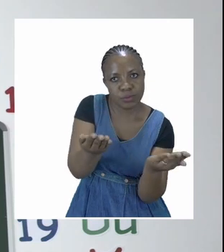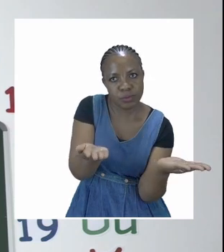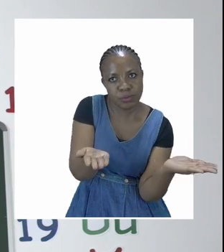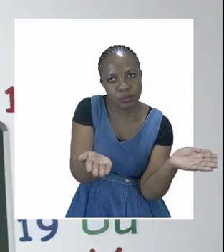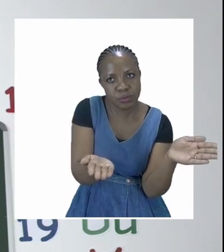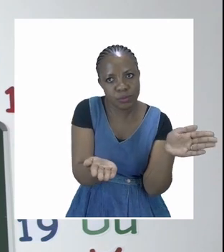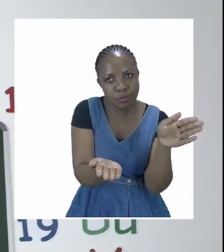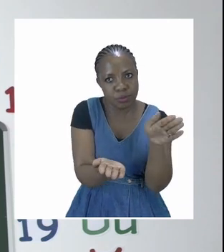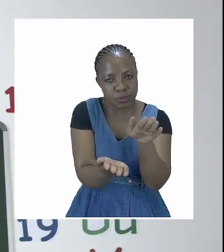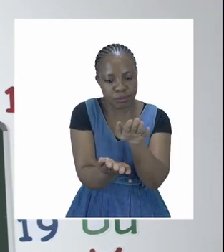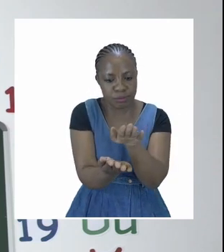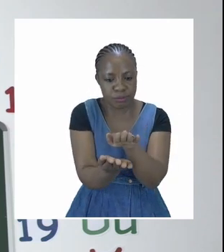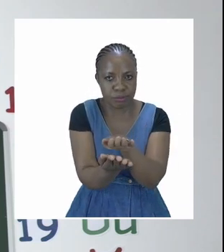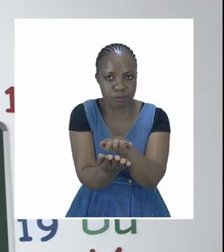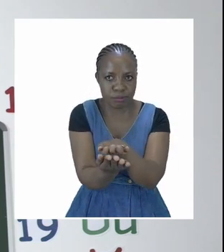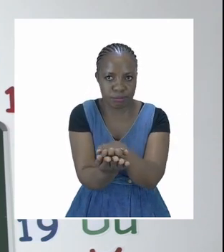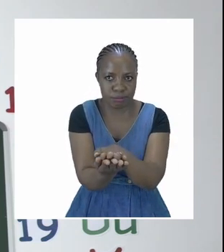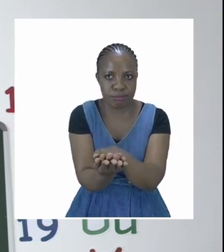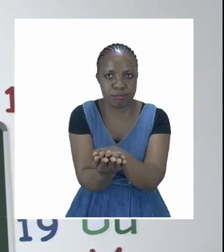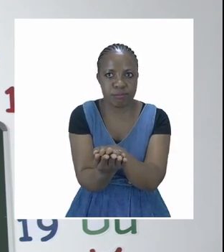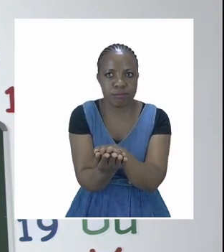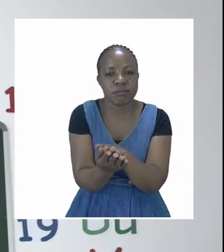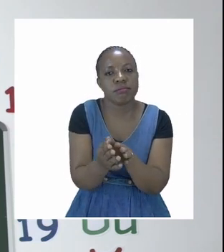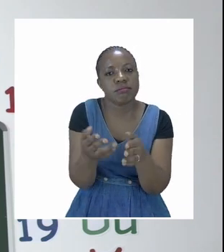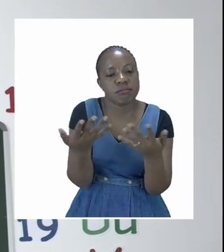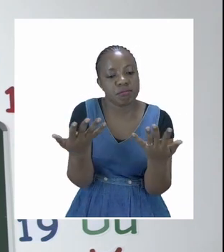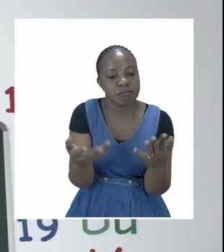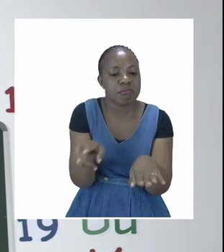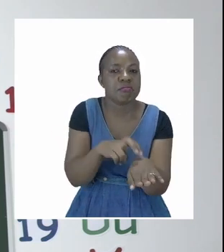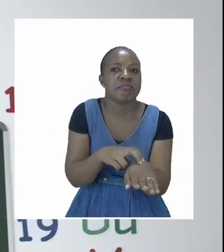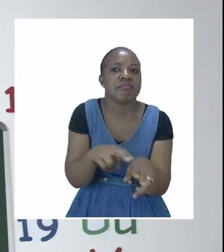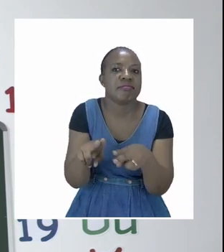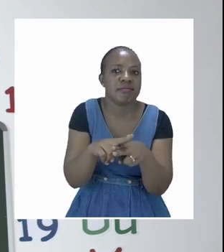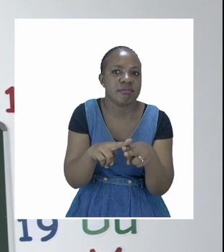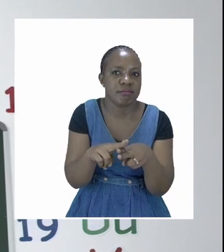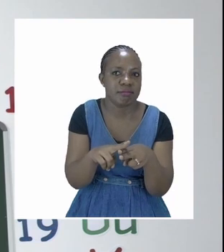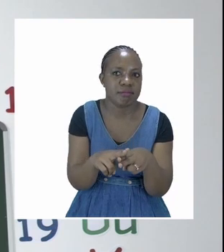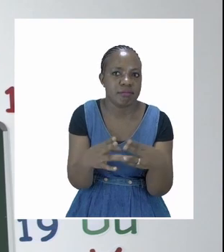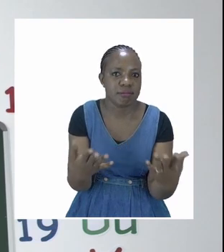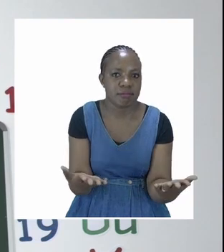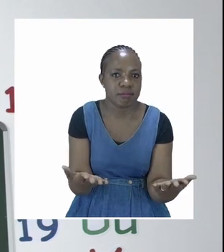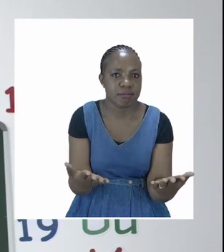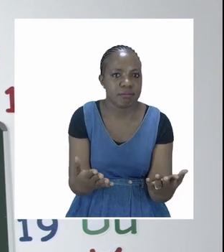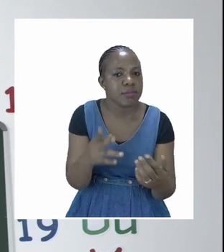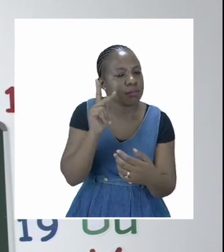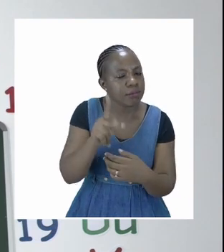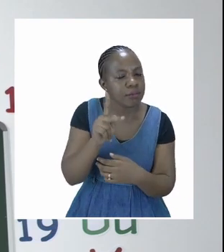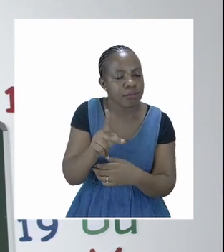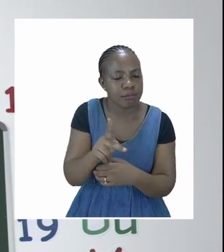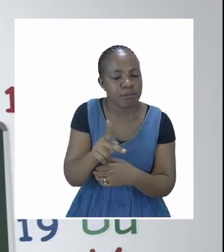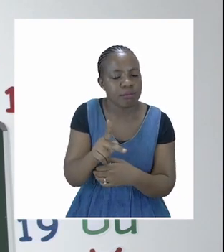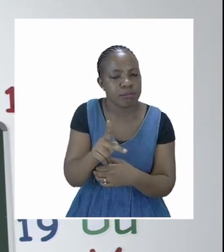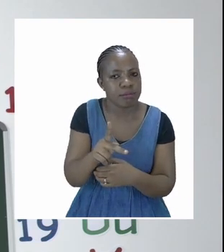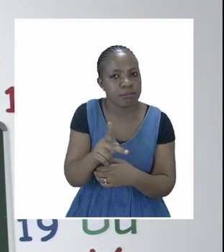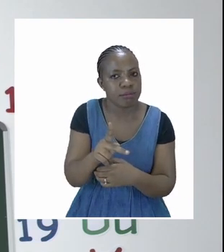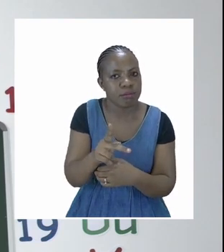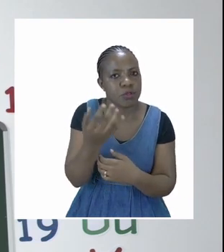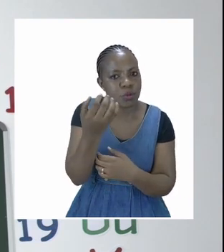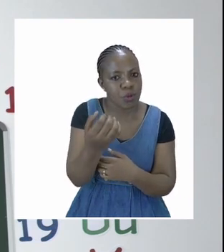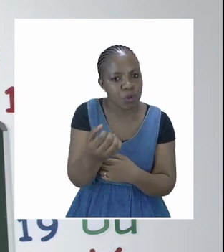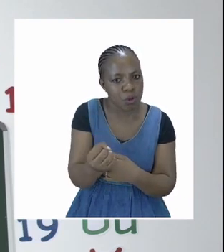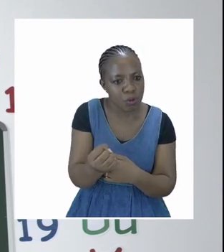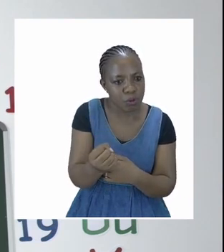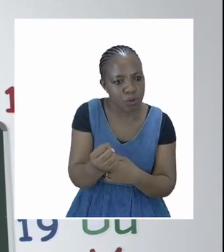it for ready to use. But there is more. We are also available on